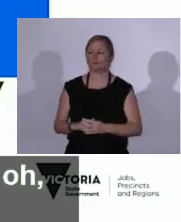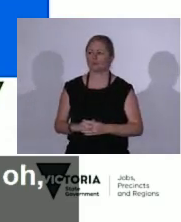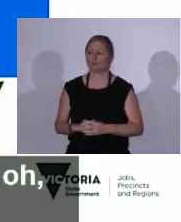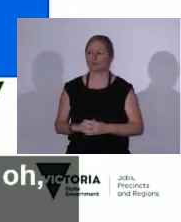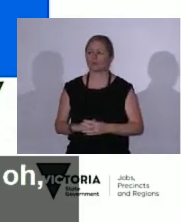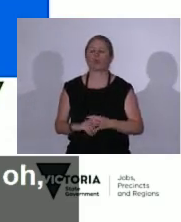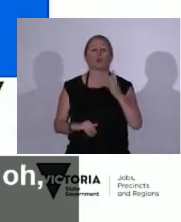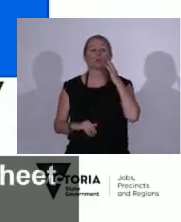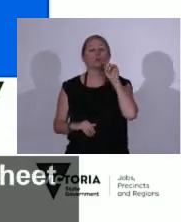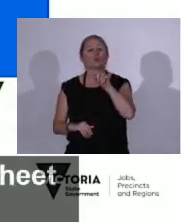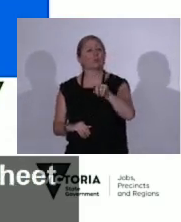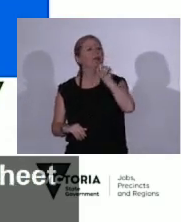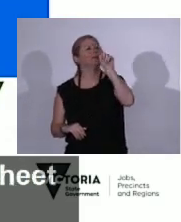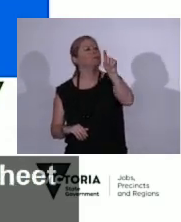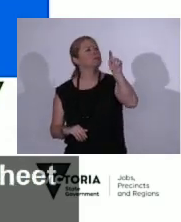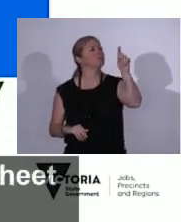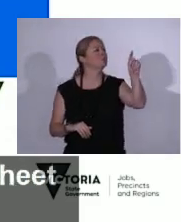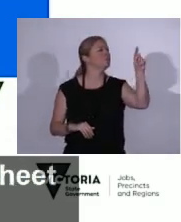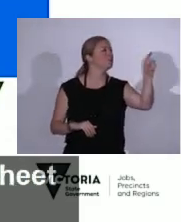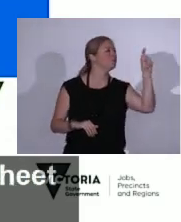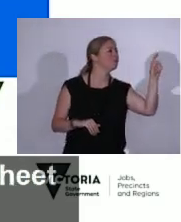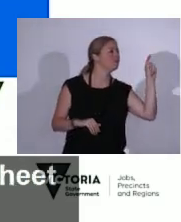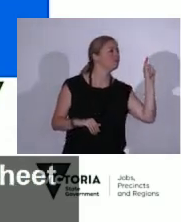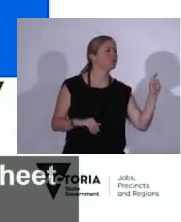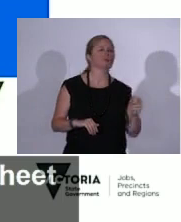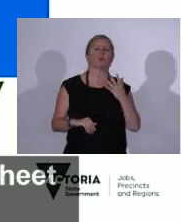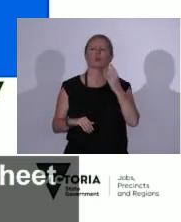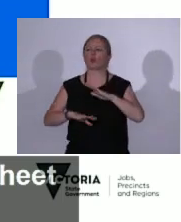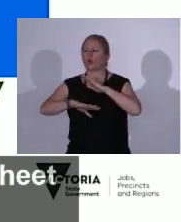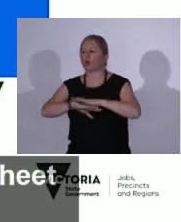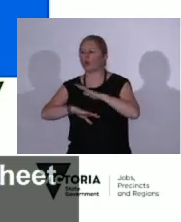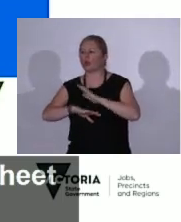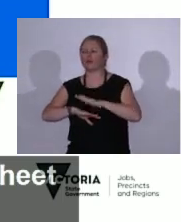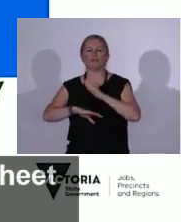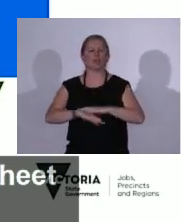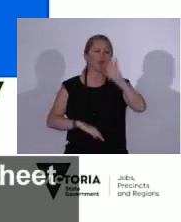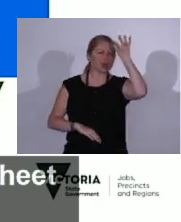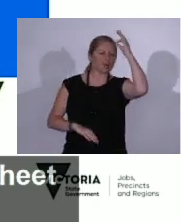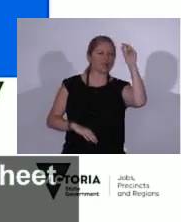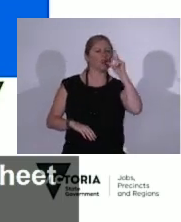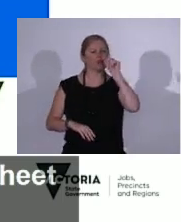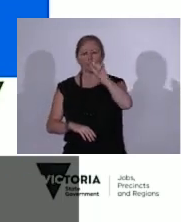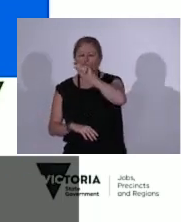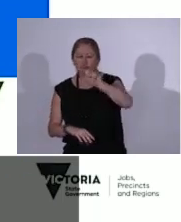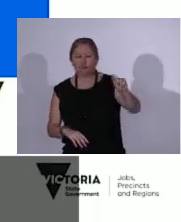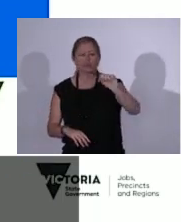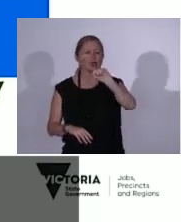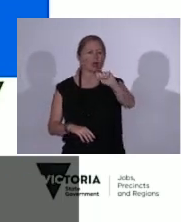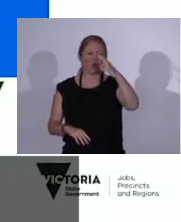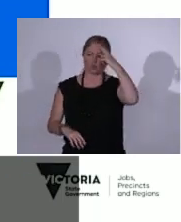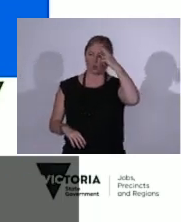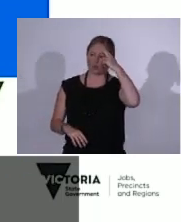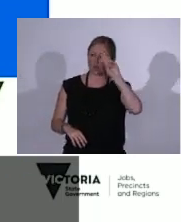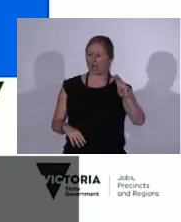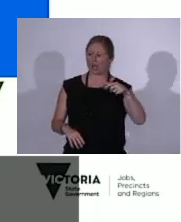as you go around, ideally, everyone's had the time to take a highlighter and color in their name tags to